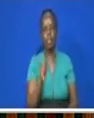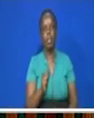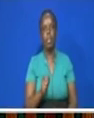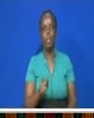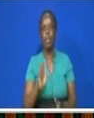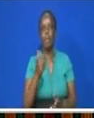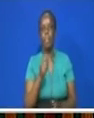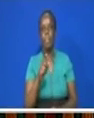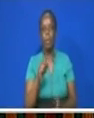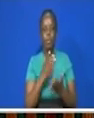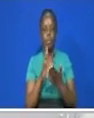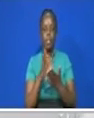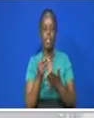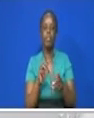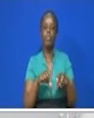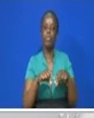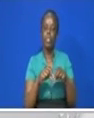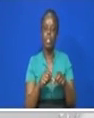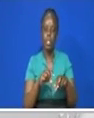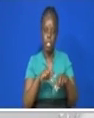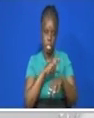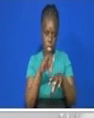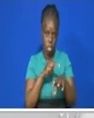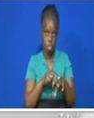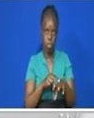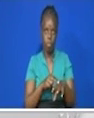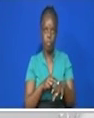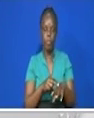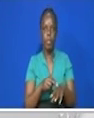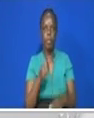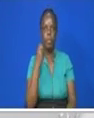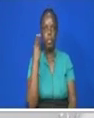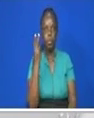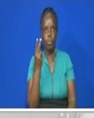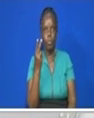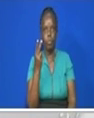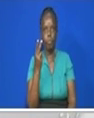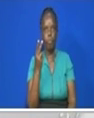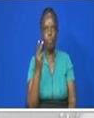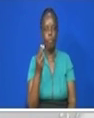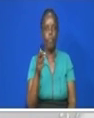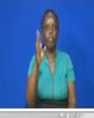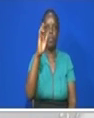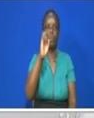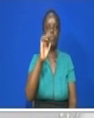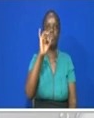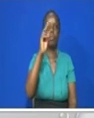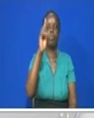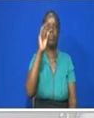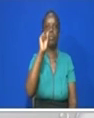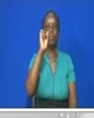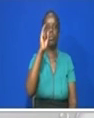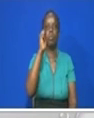Britain was part of the Triple Entente. The second point, Russia. Russia